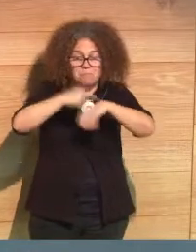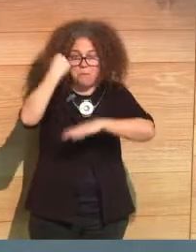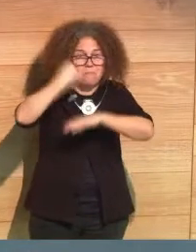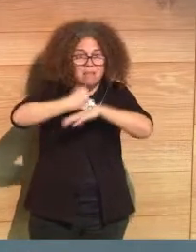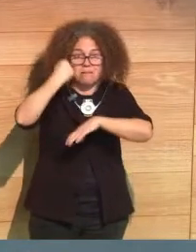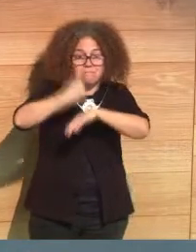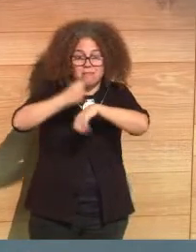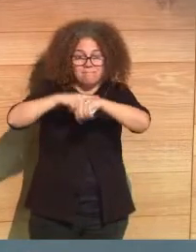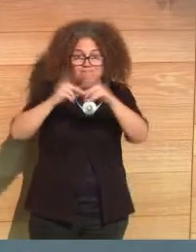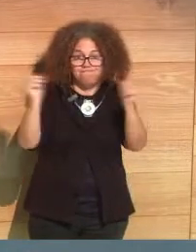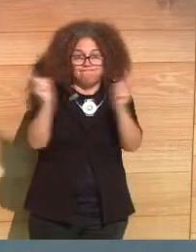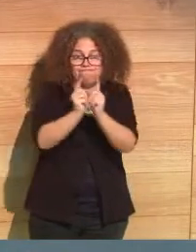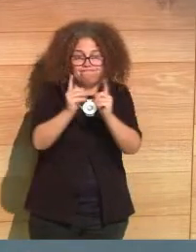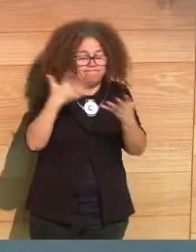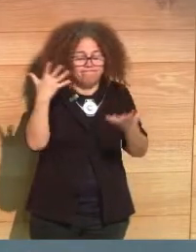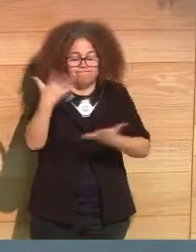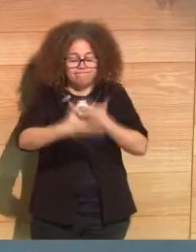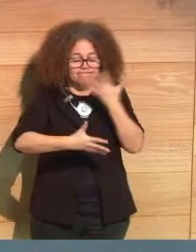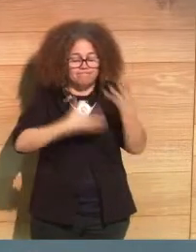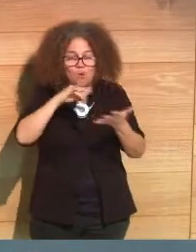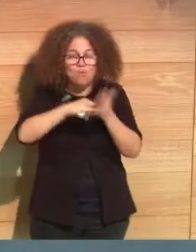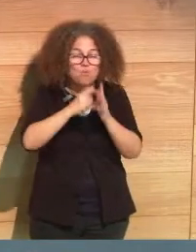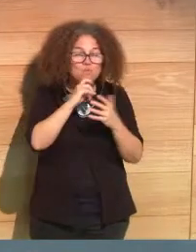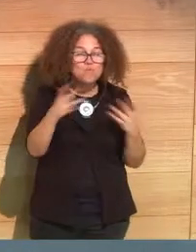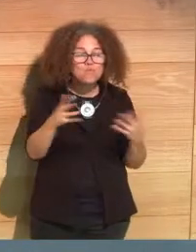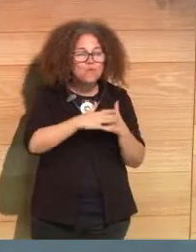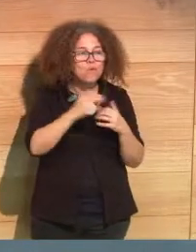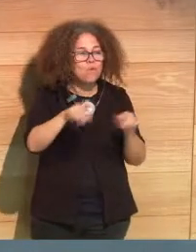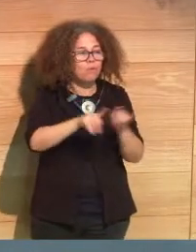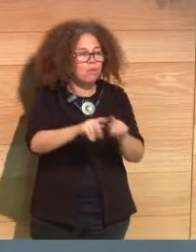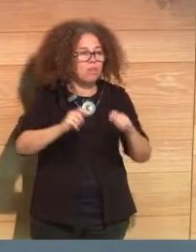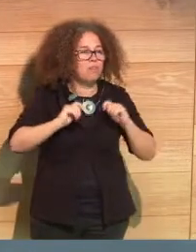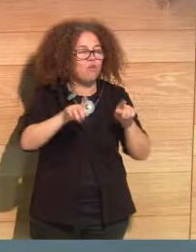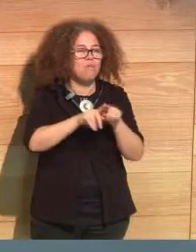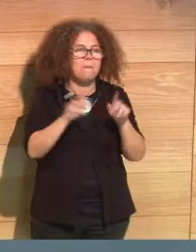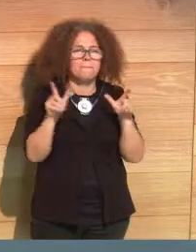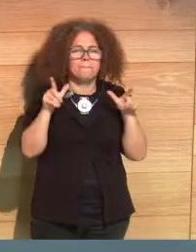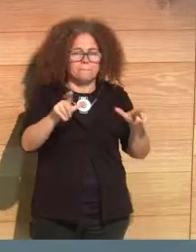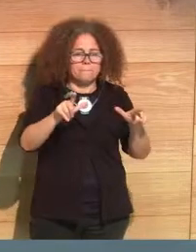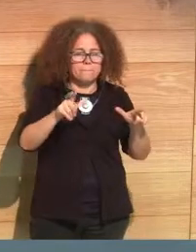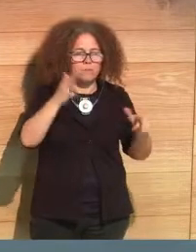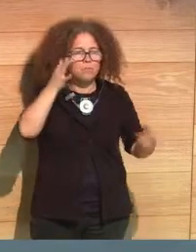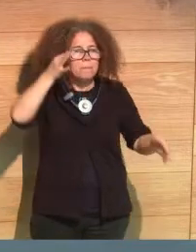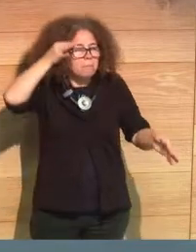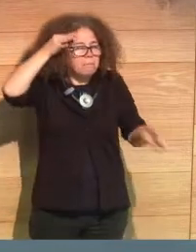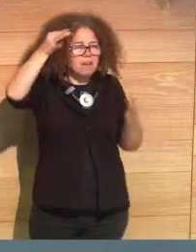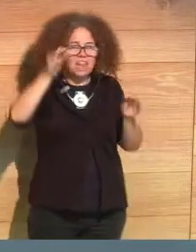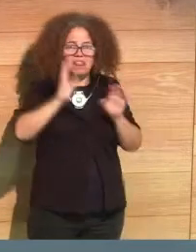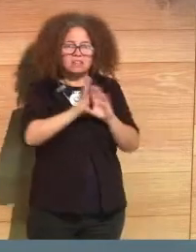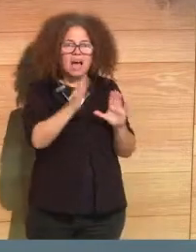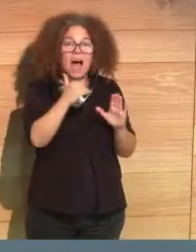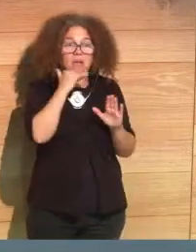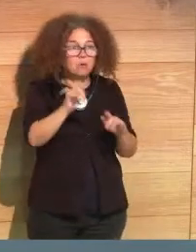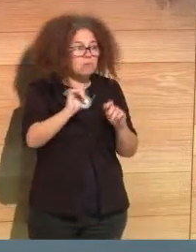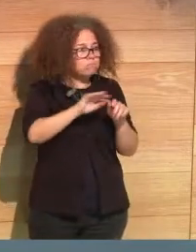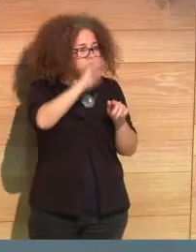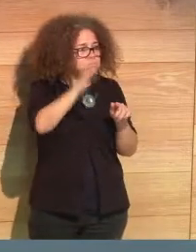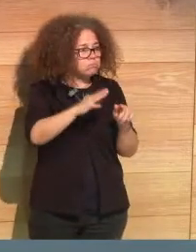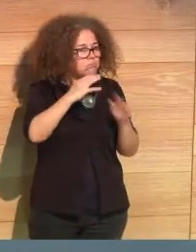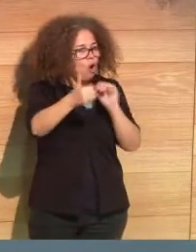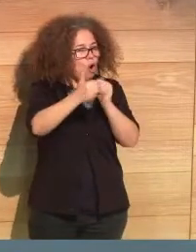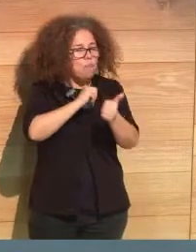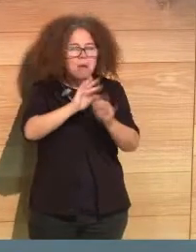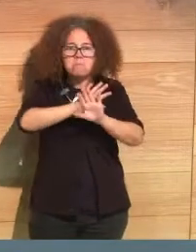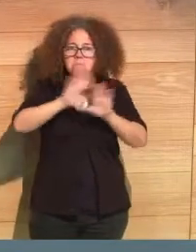trick to do a projection mapping piece, very precisely mapped with something. So I came up with